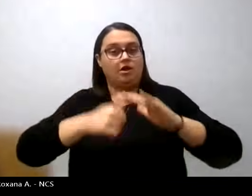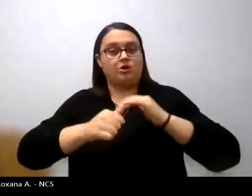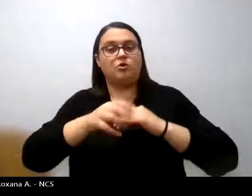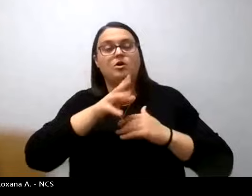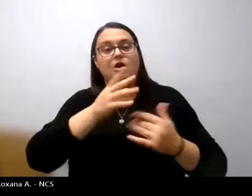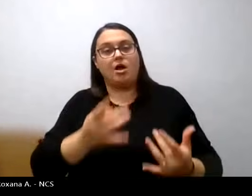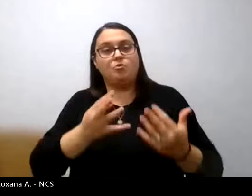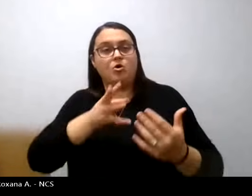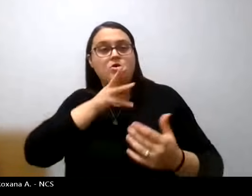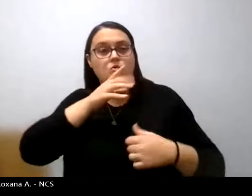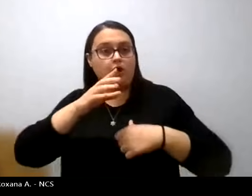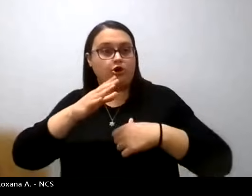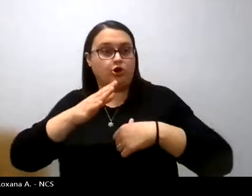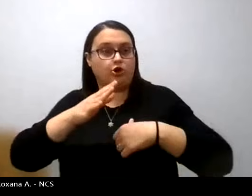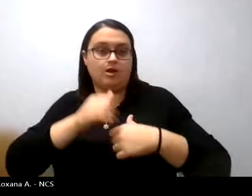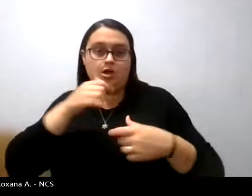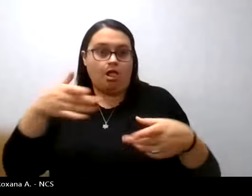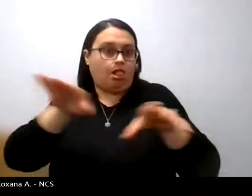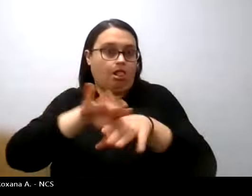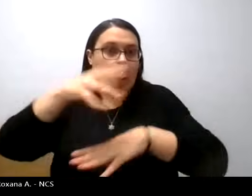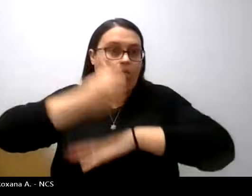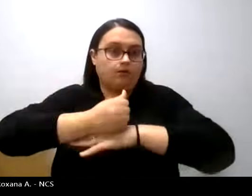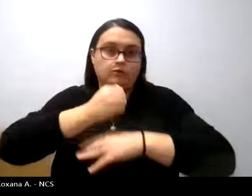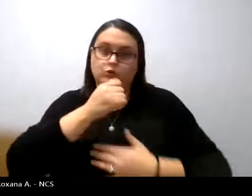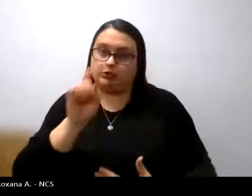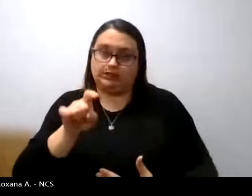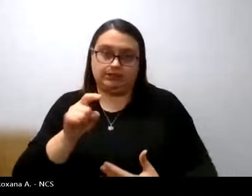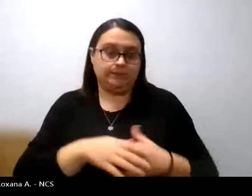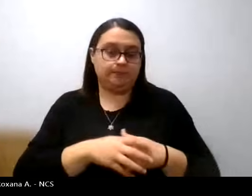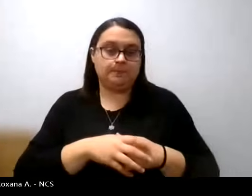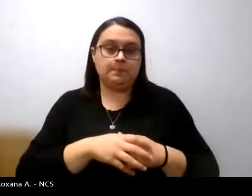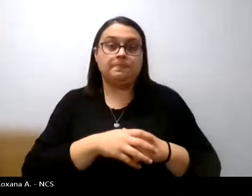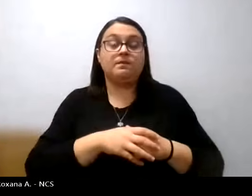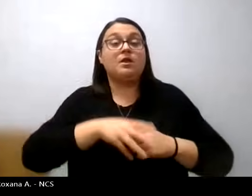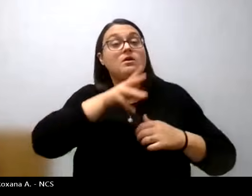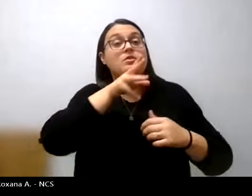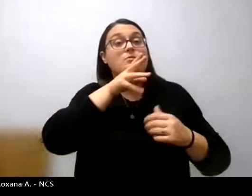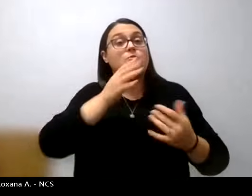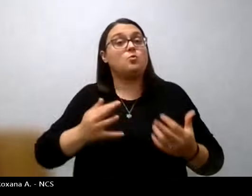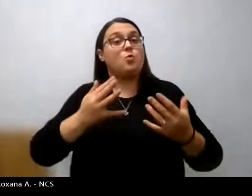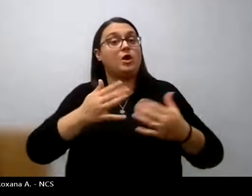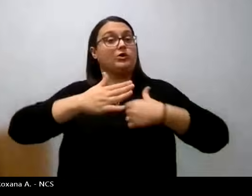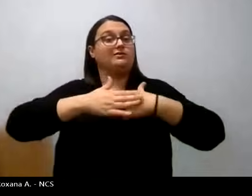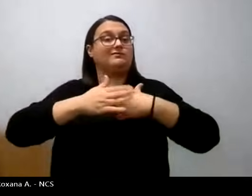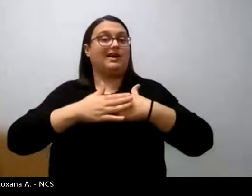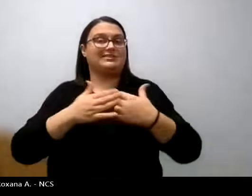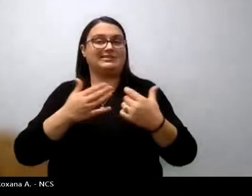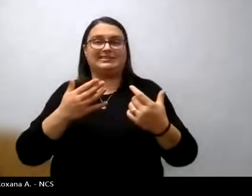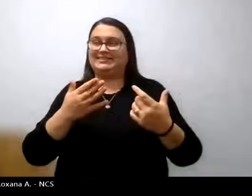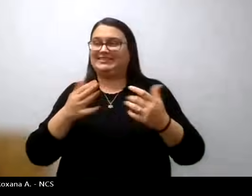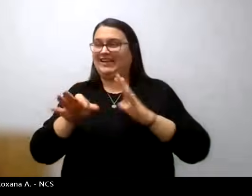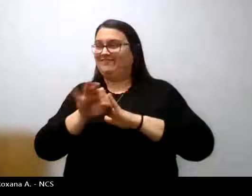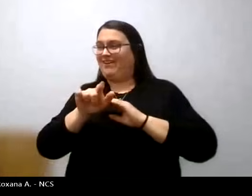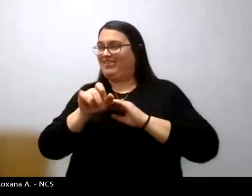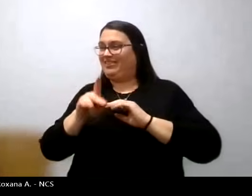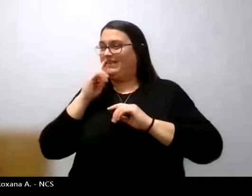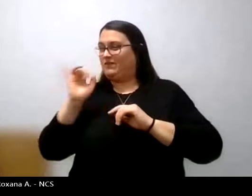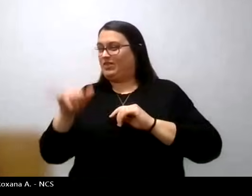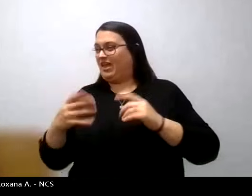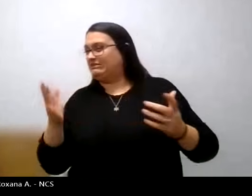We don't need to shut restaurants down. The boiled water advisory, I don't know if we can find the link for that,